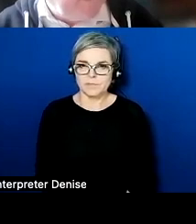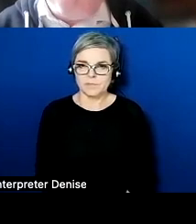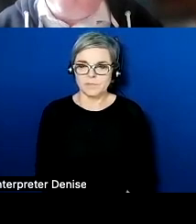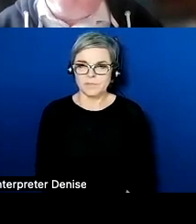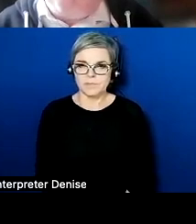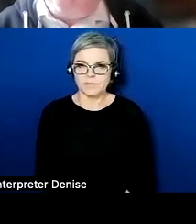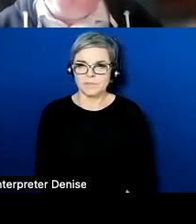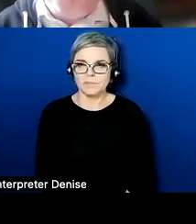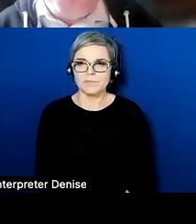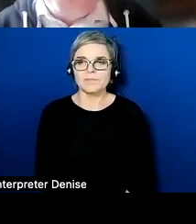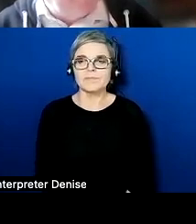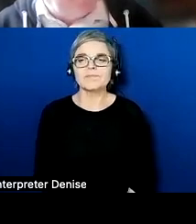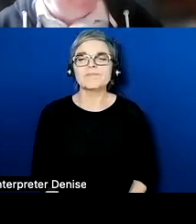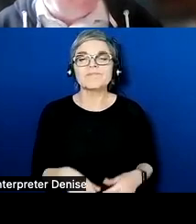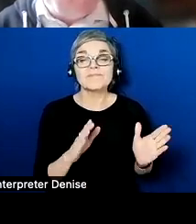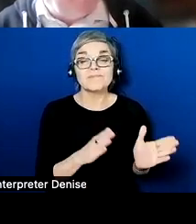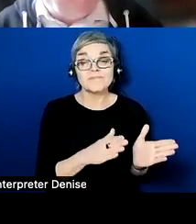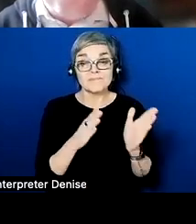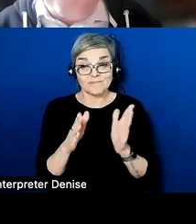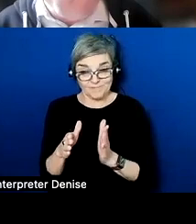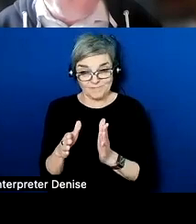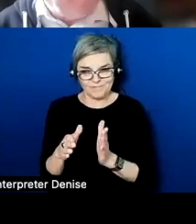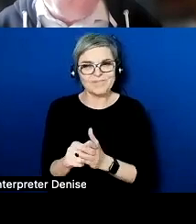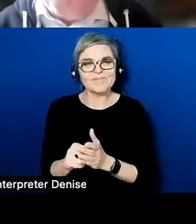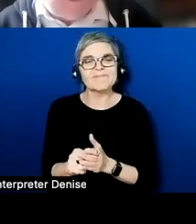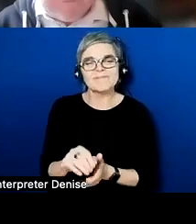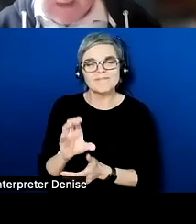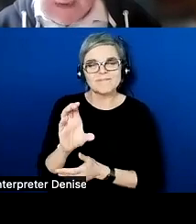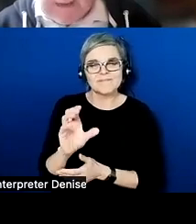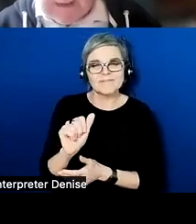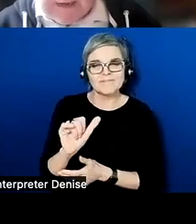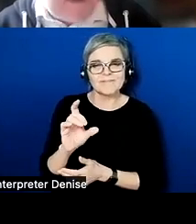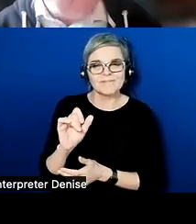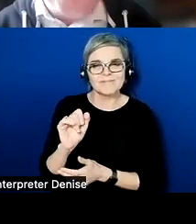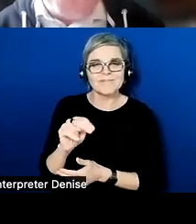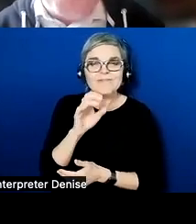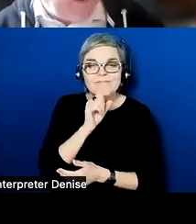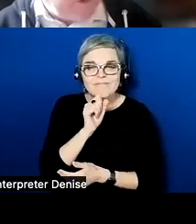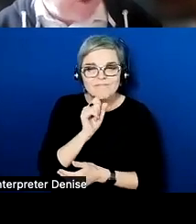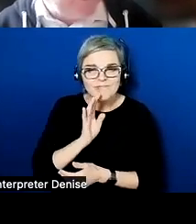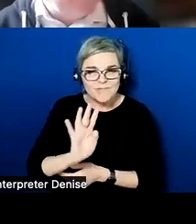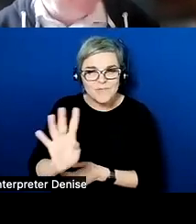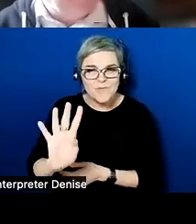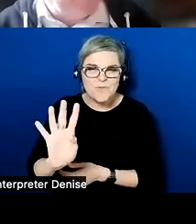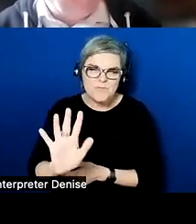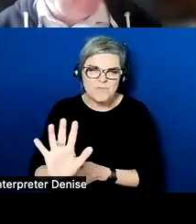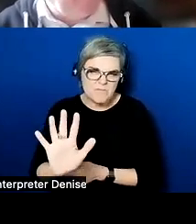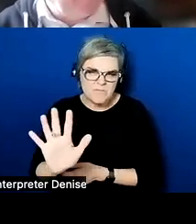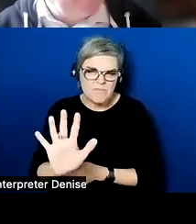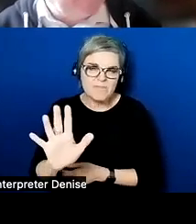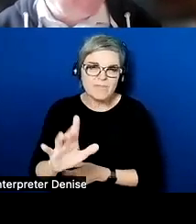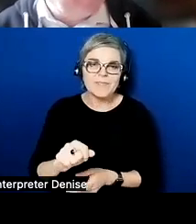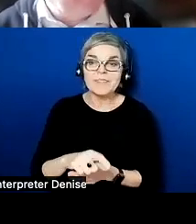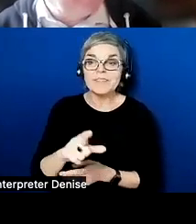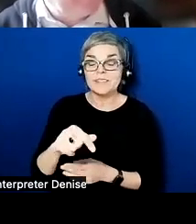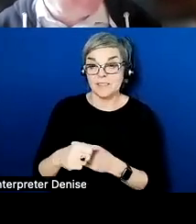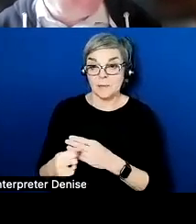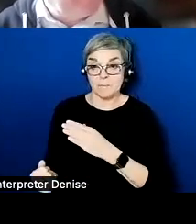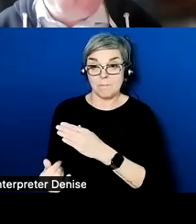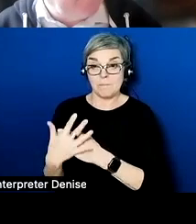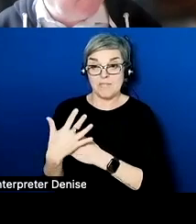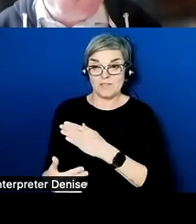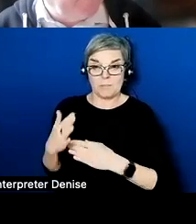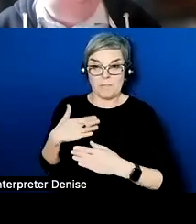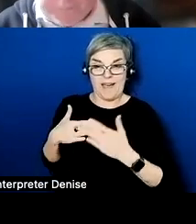And here is Caden when he's about 4. And he's flying a kite on the beach just outside my house. You're doing a